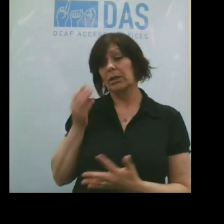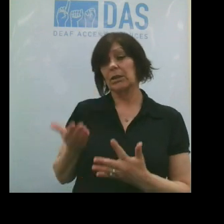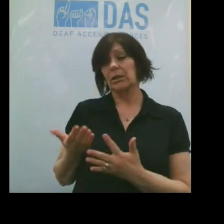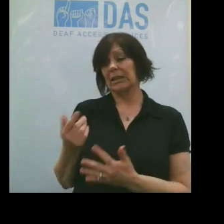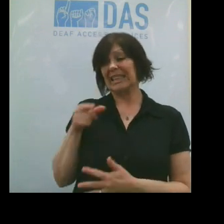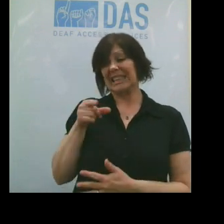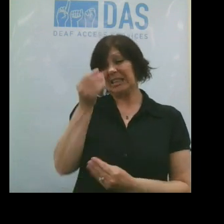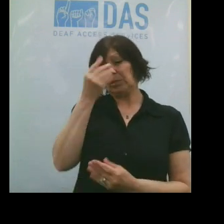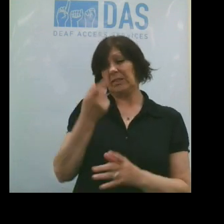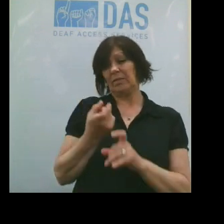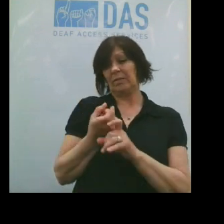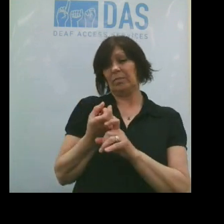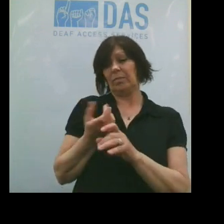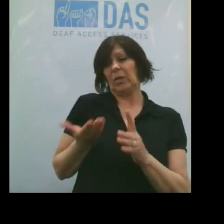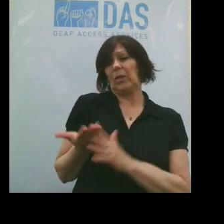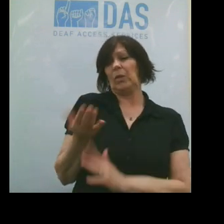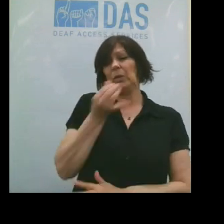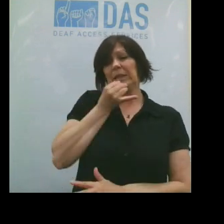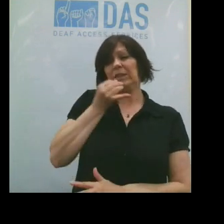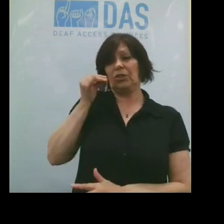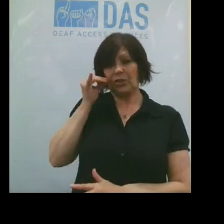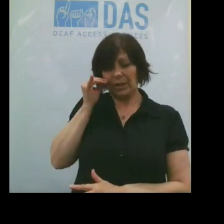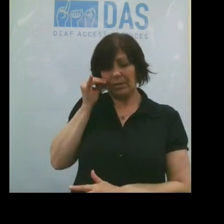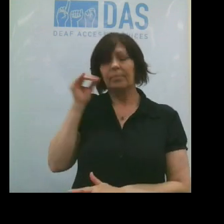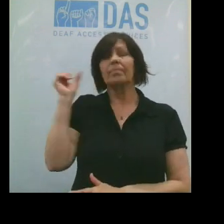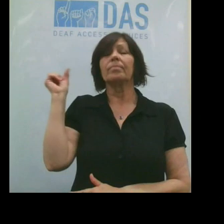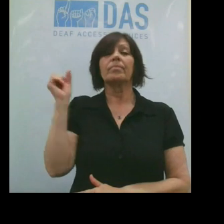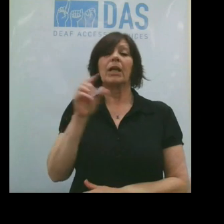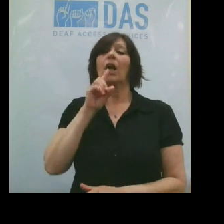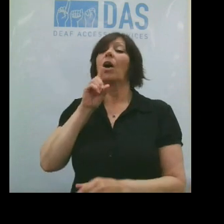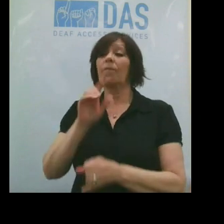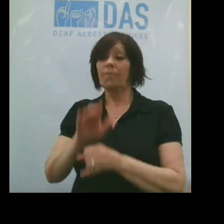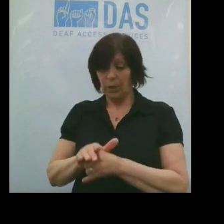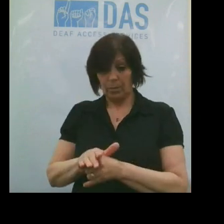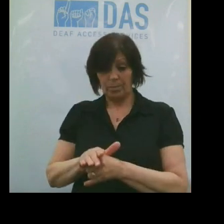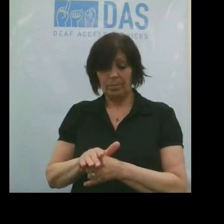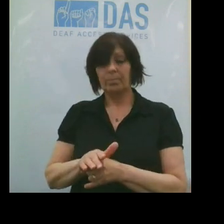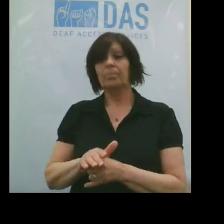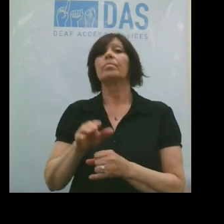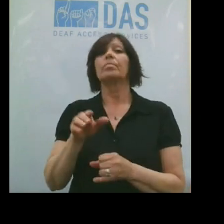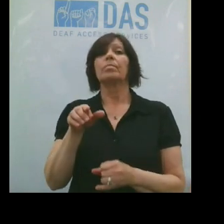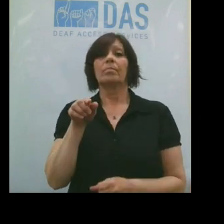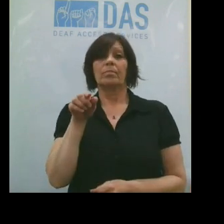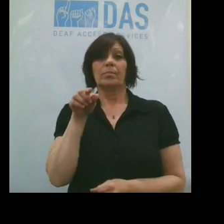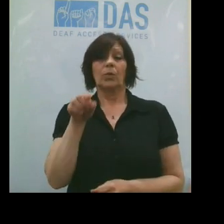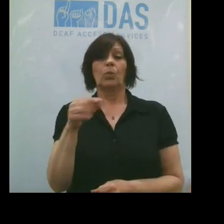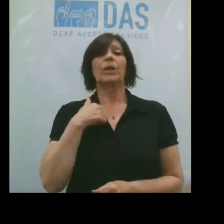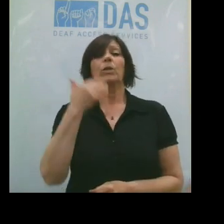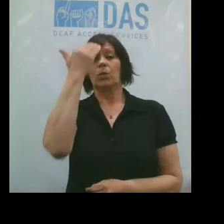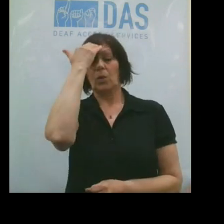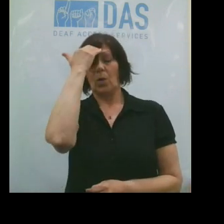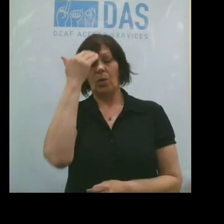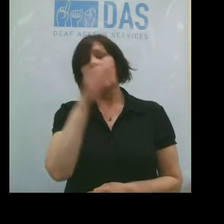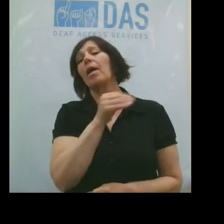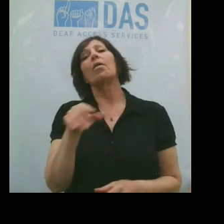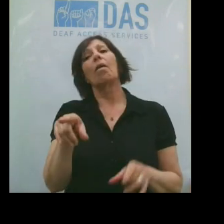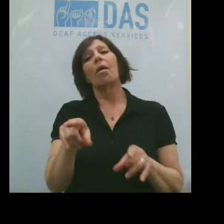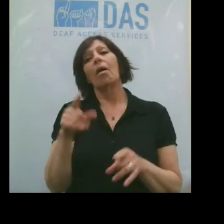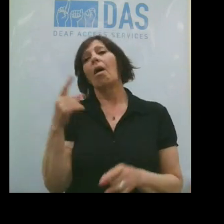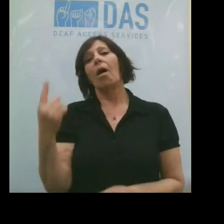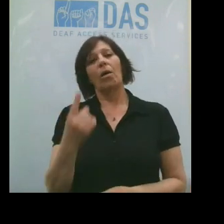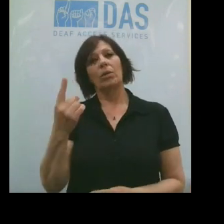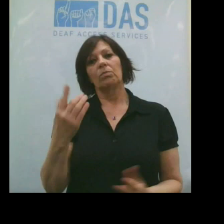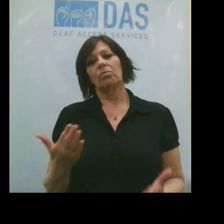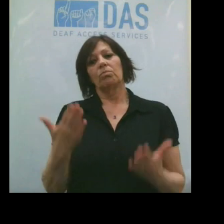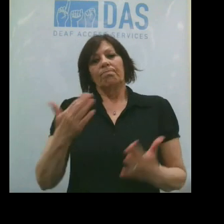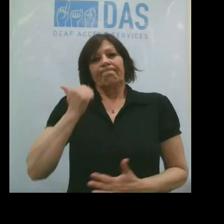yesterday, the 14th. These were all lab-confirmed cases, and there were no presumed positives. And as always, I offer my deepest condolences and sympathies